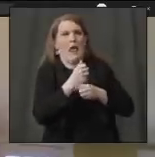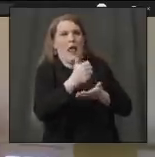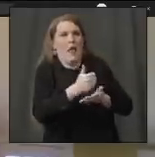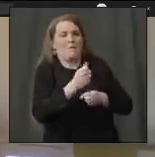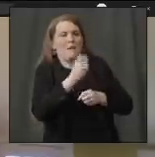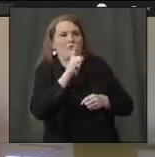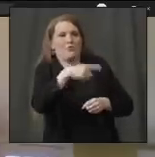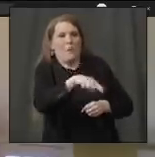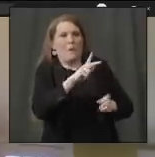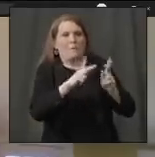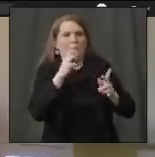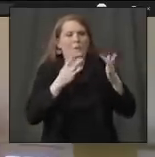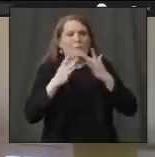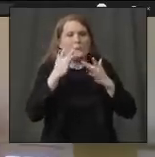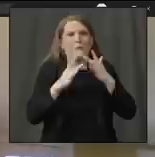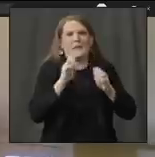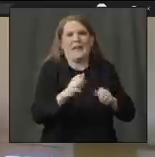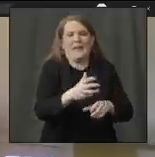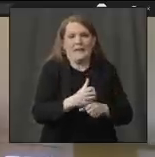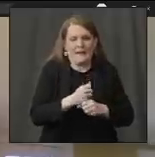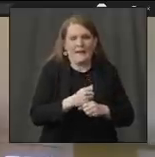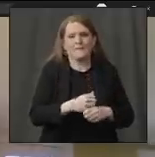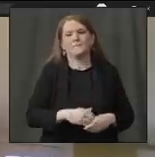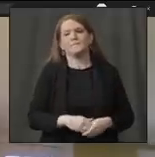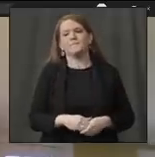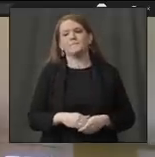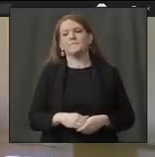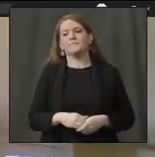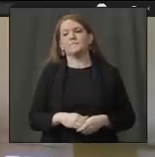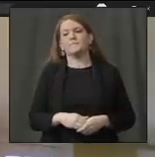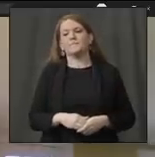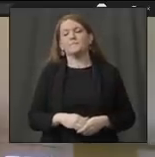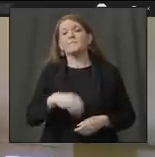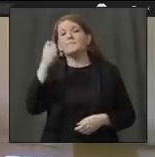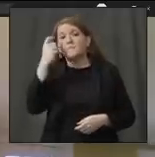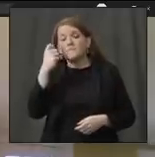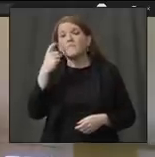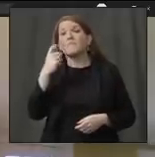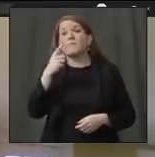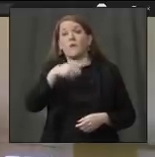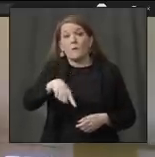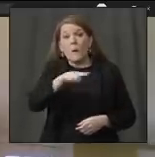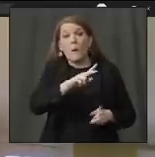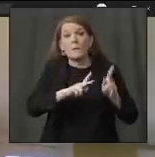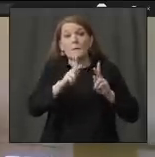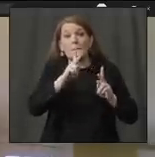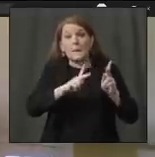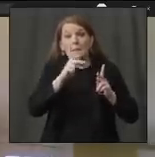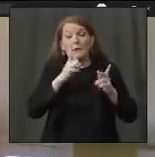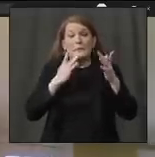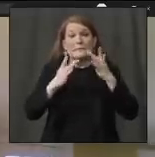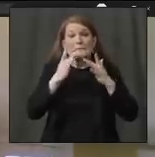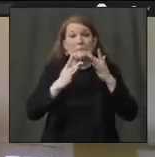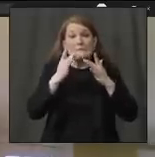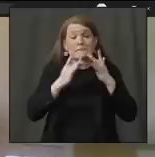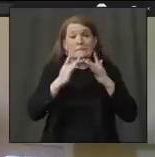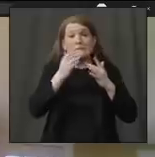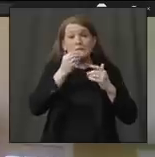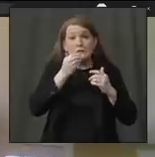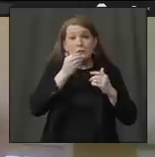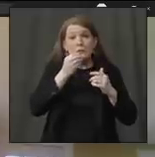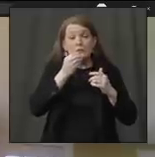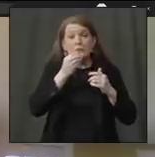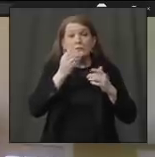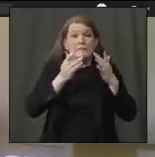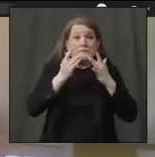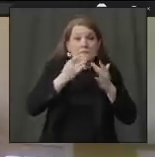We also need to acknowledge that it's not only people who are food insecure that are going to have challenges accessing food during all of this, but it's also